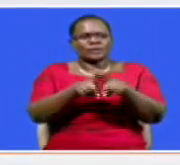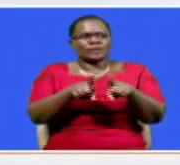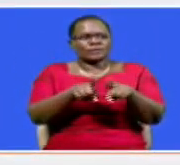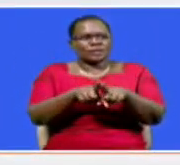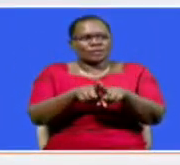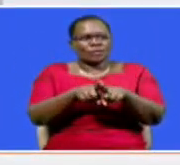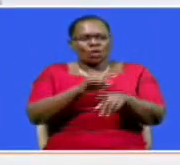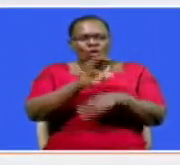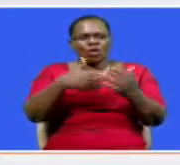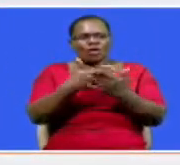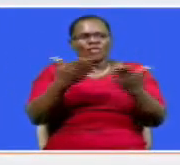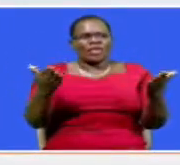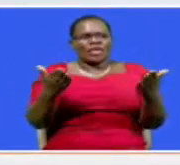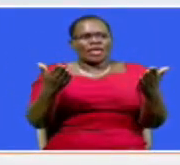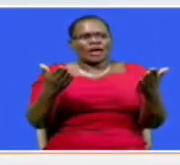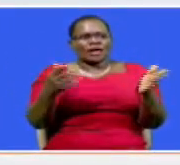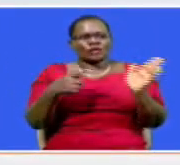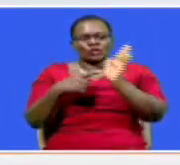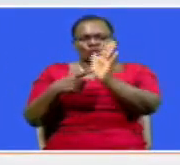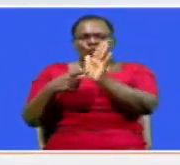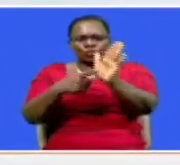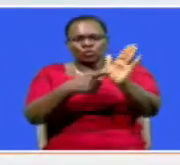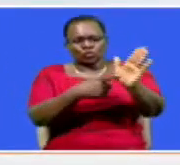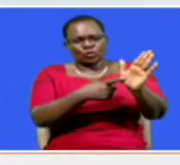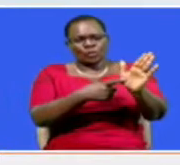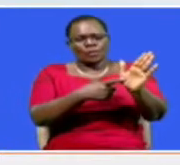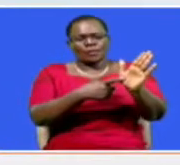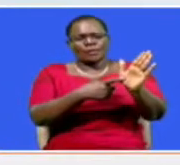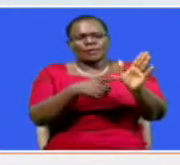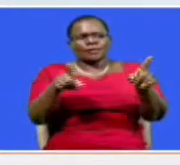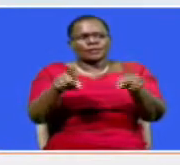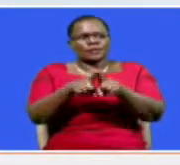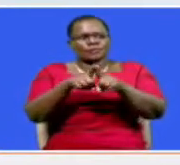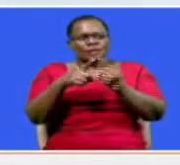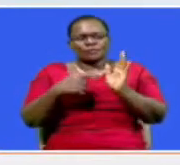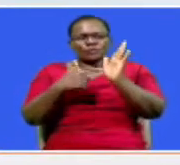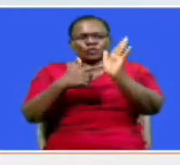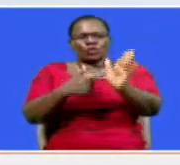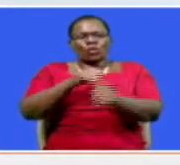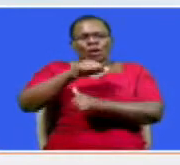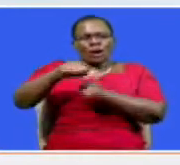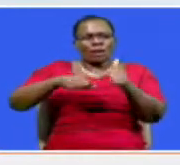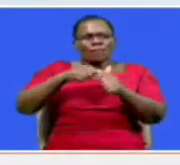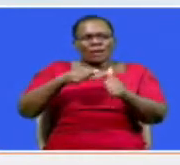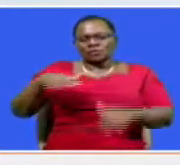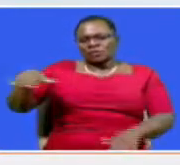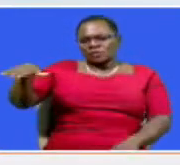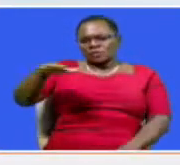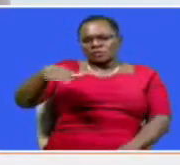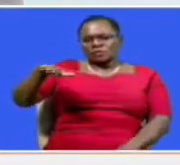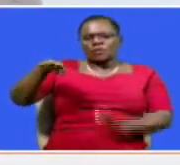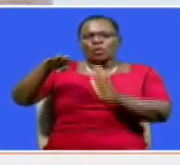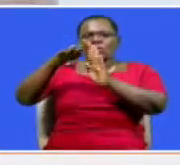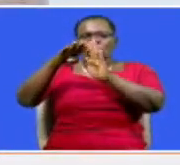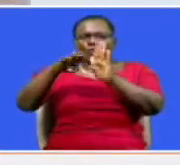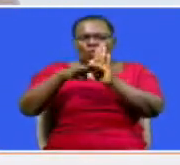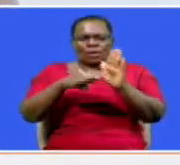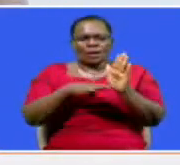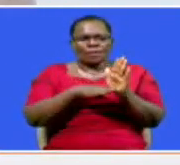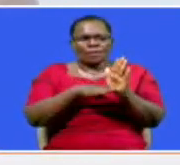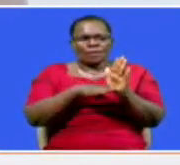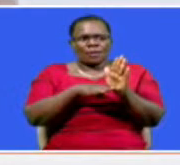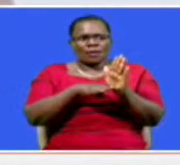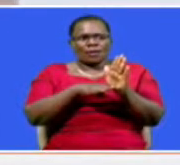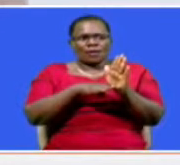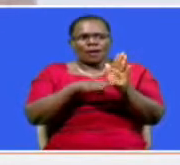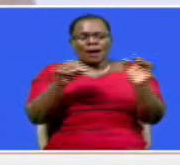estate, will be there covering the event and also covering about the environmental program that goes